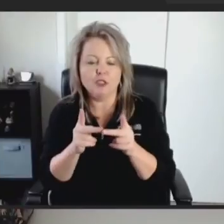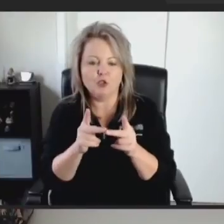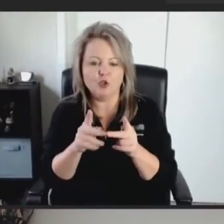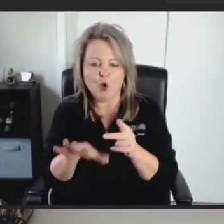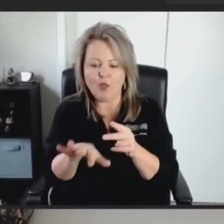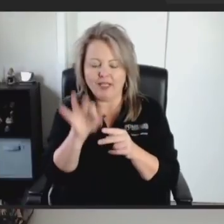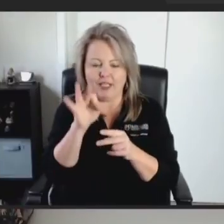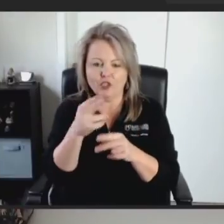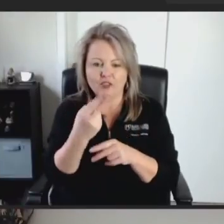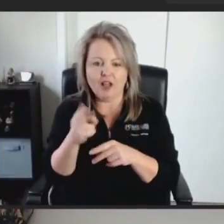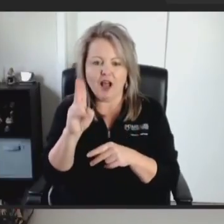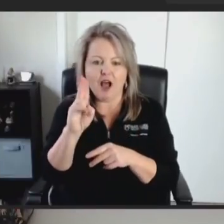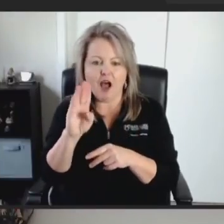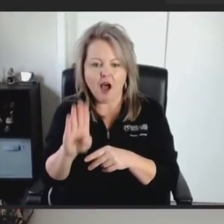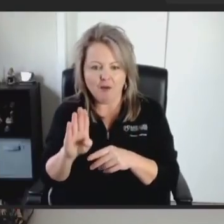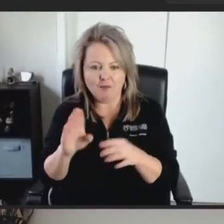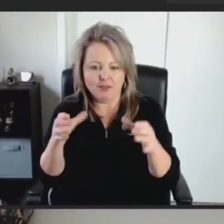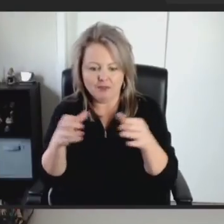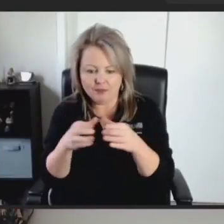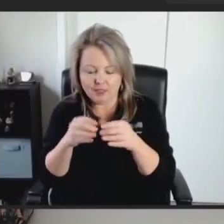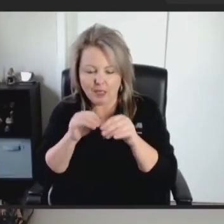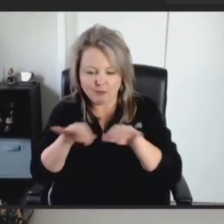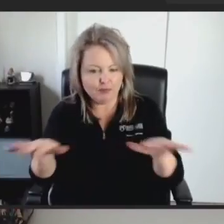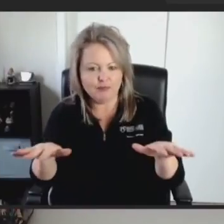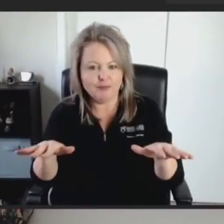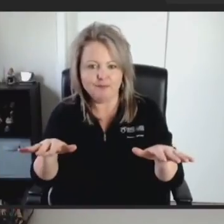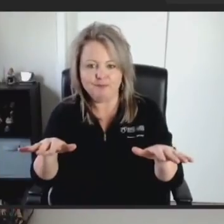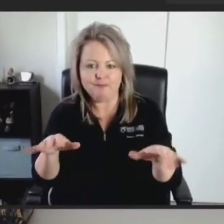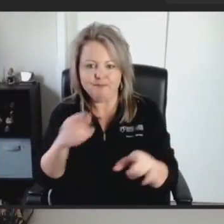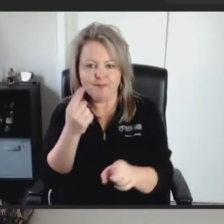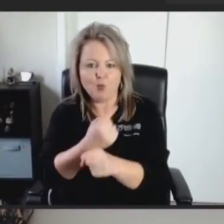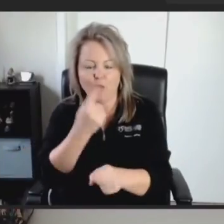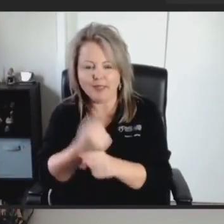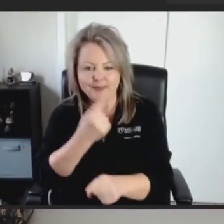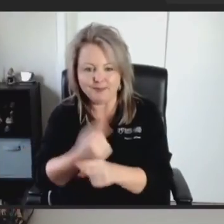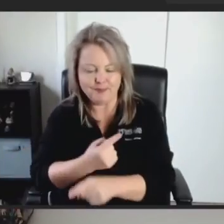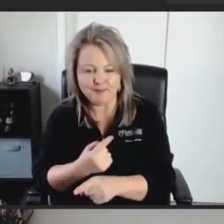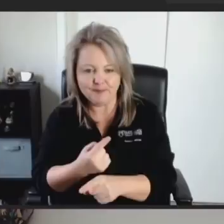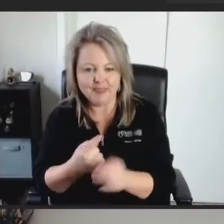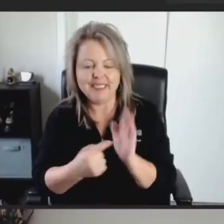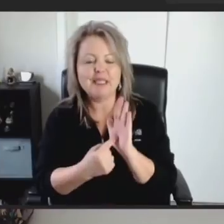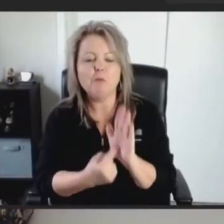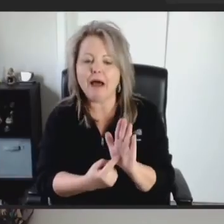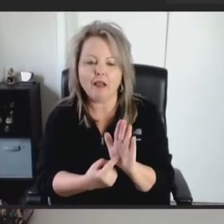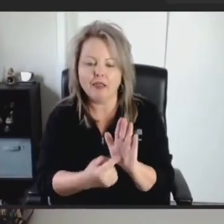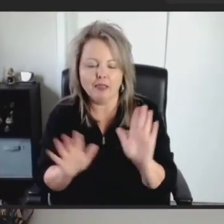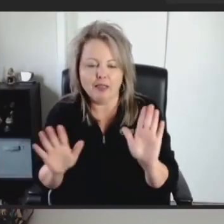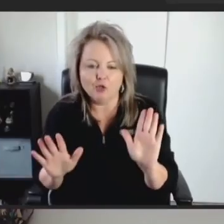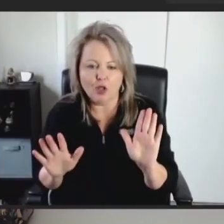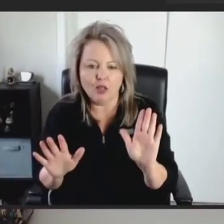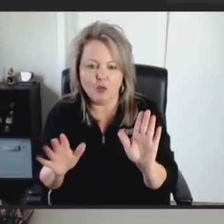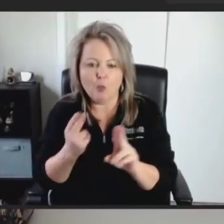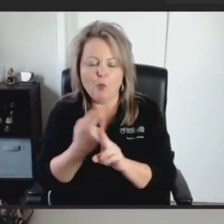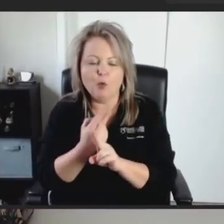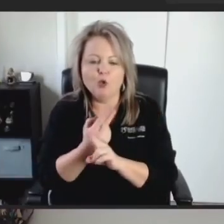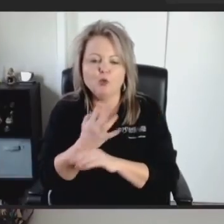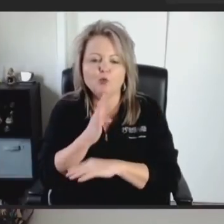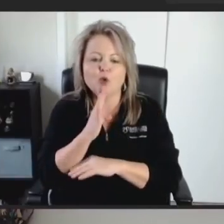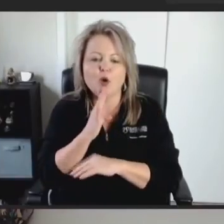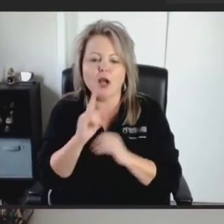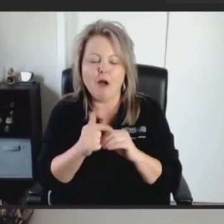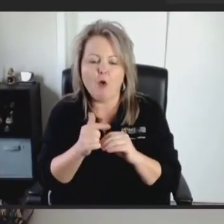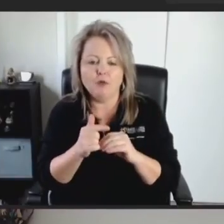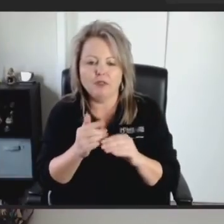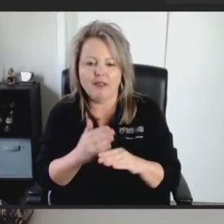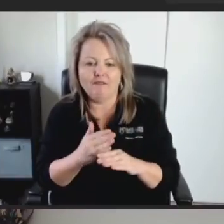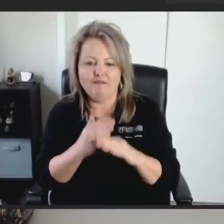spoke is actually a faulty one at its base. That's just the model that we use when we talk about vaccine delivery,